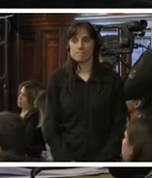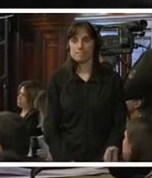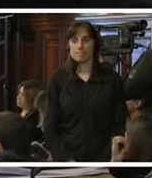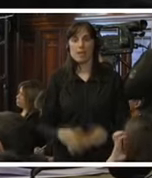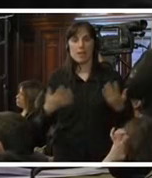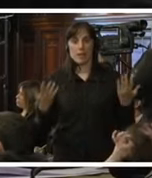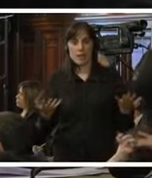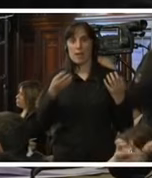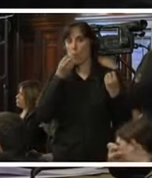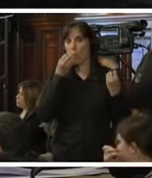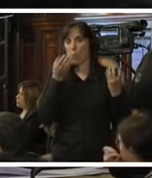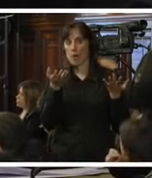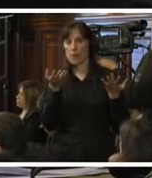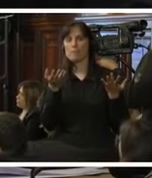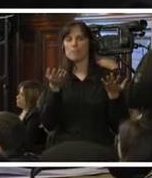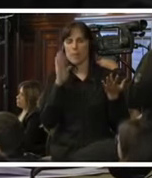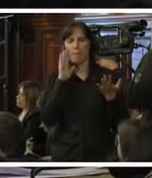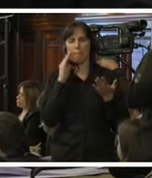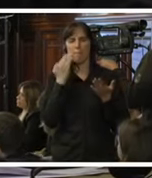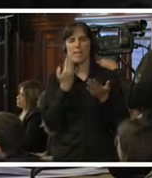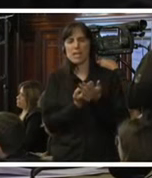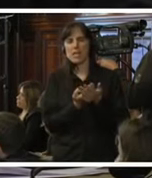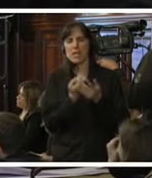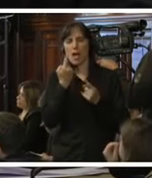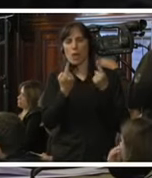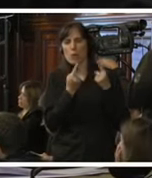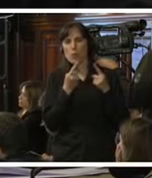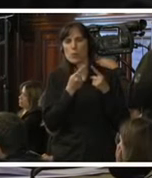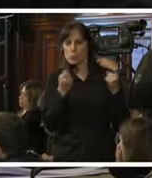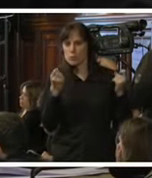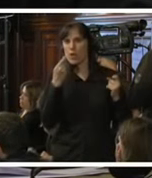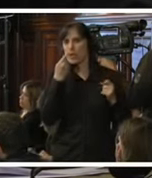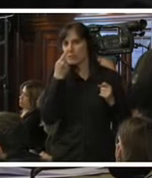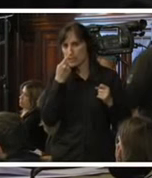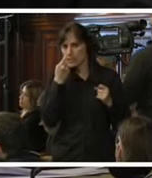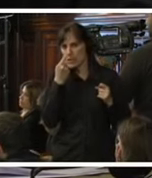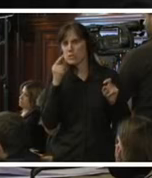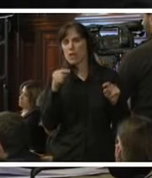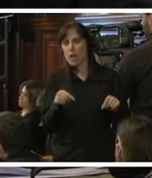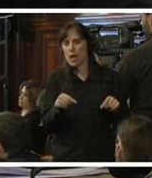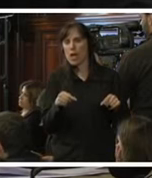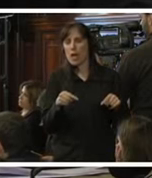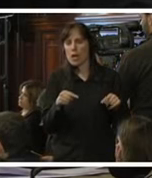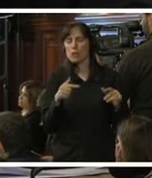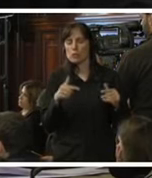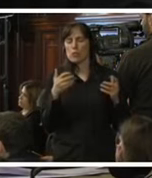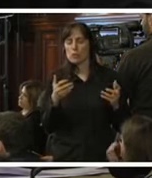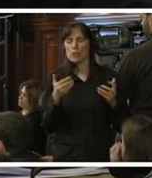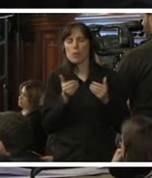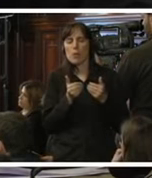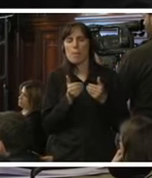Bueno, creo que se han planteado cosas bastante interesantes aquí, y quisiera, a ver, arrancar por esto